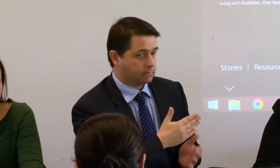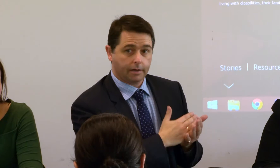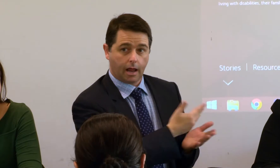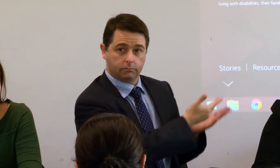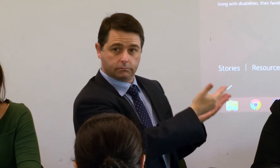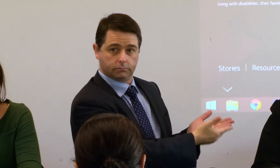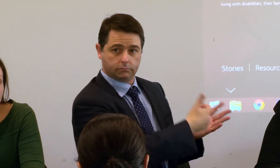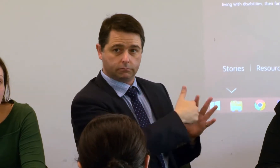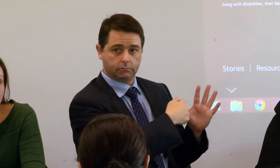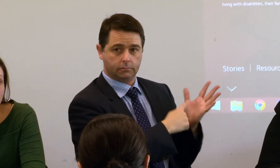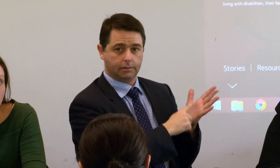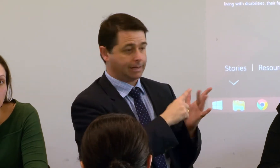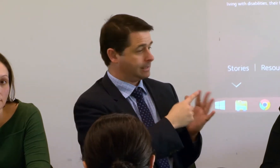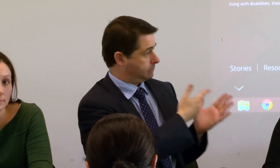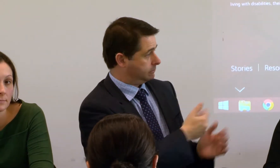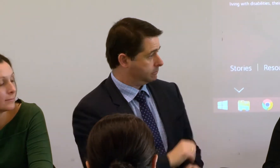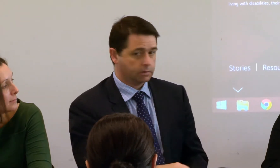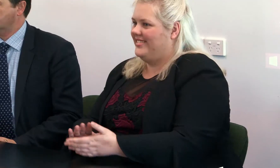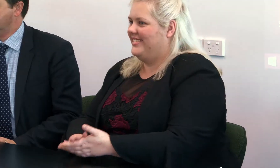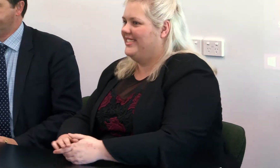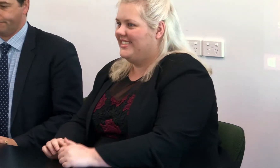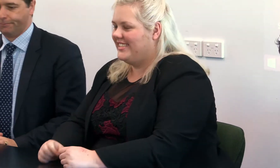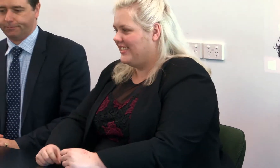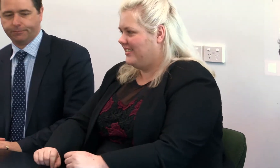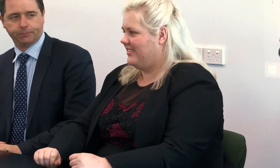Thank you very much, Brett. That was excellent. And now over to Katie.